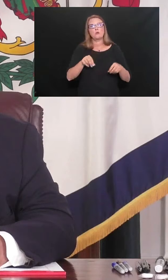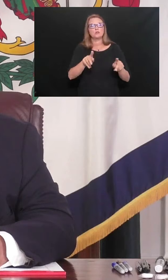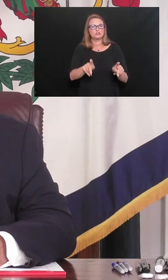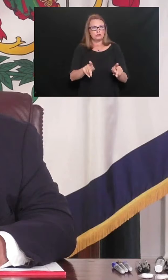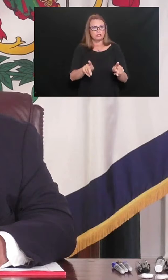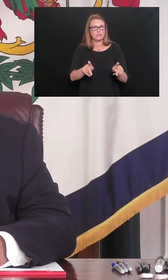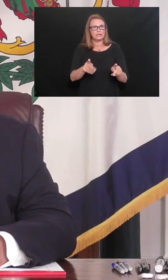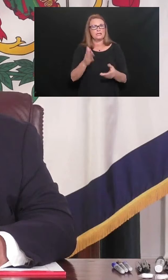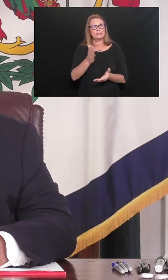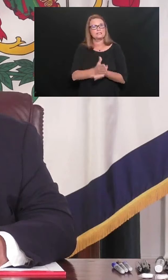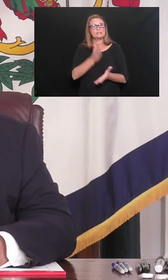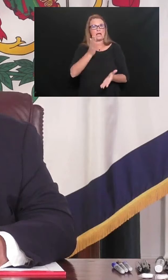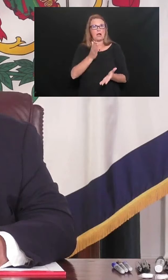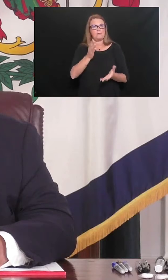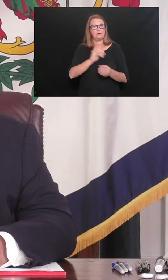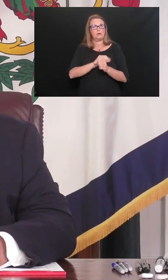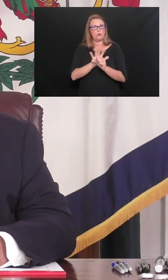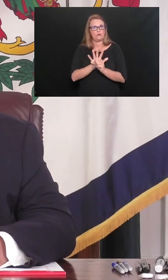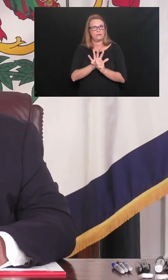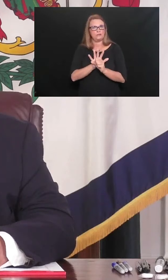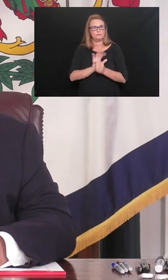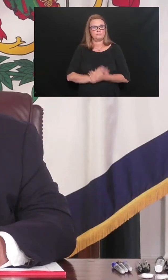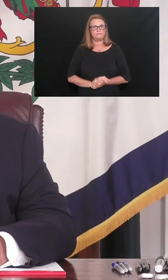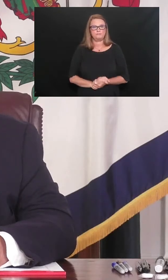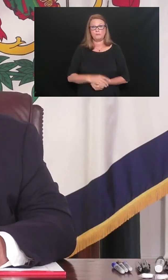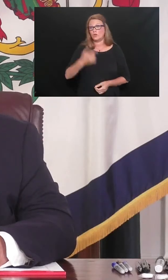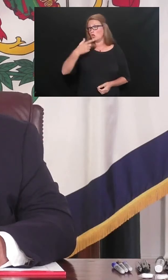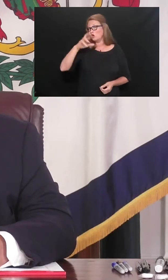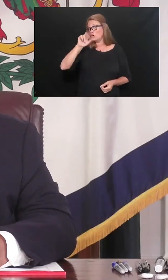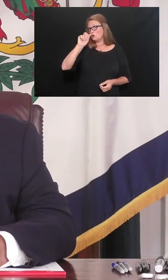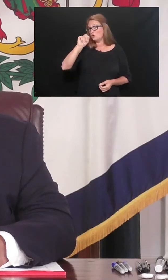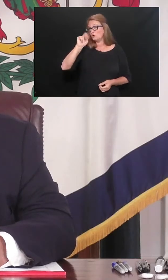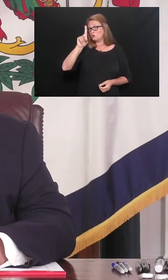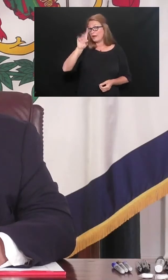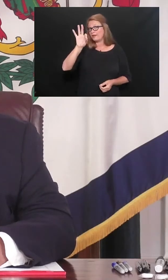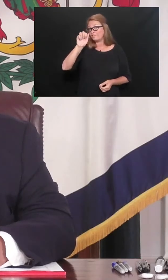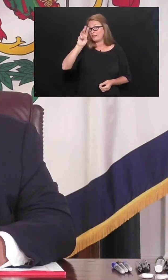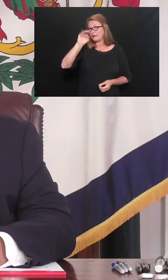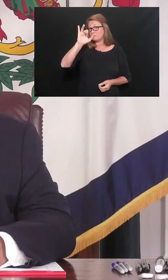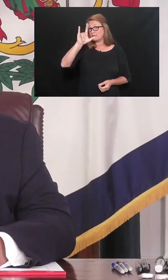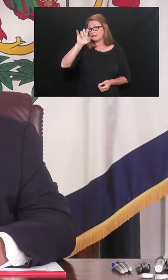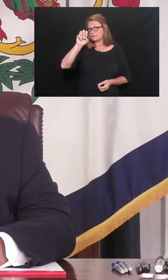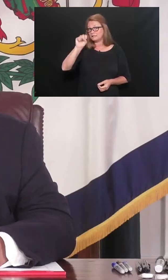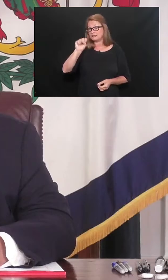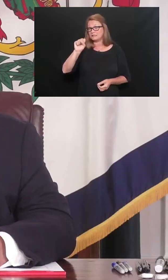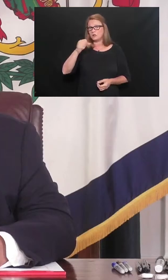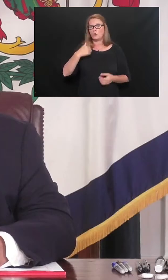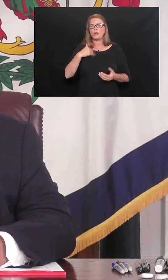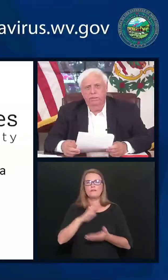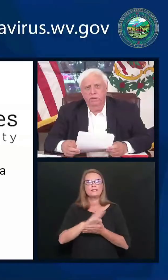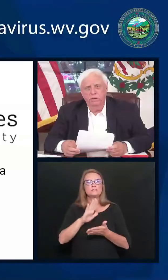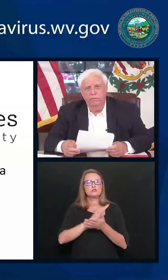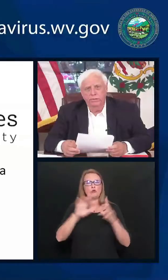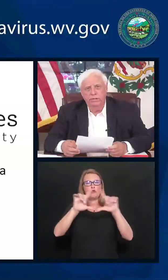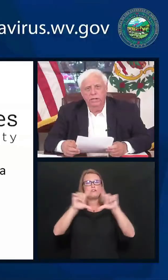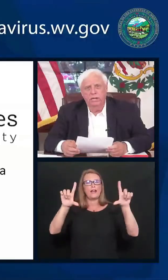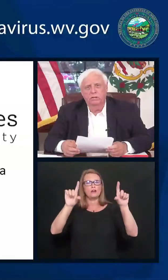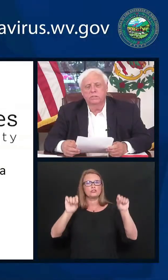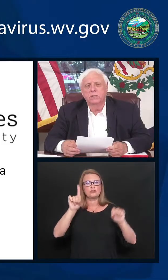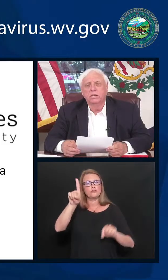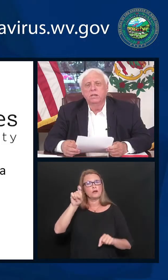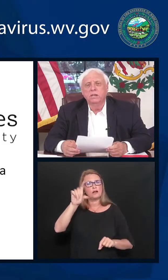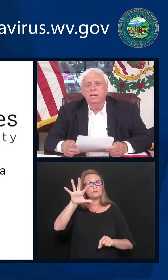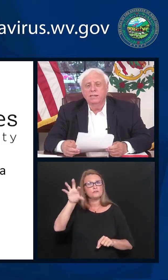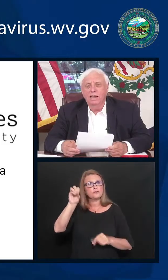shut this thing down. Grand families, take advantage of the school voucher that we've got out there, the